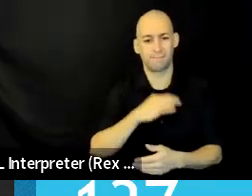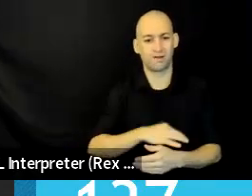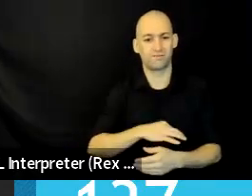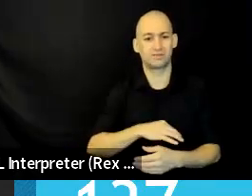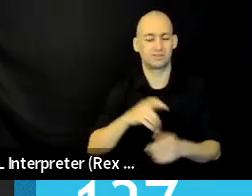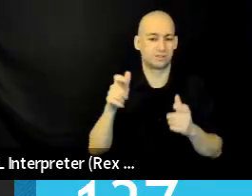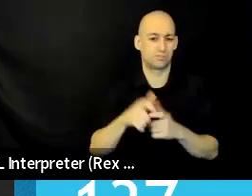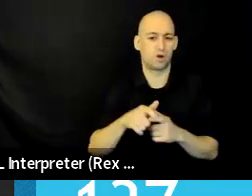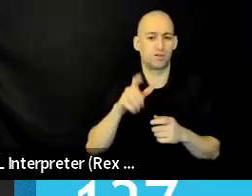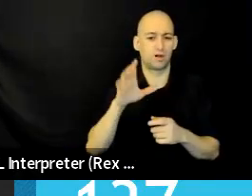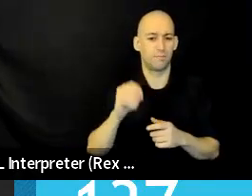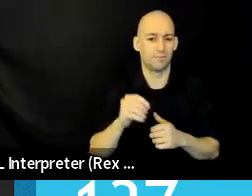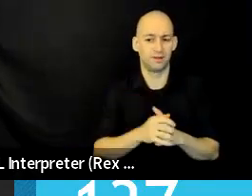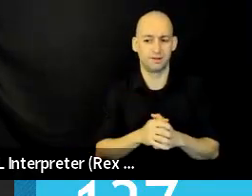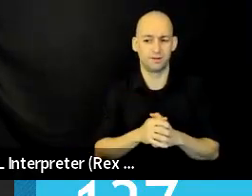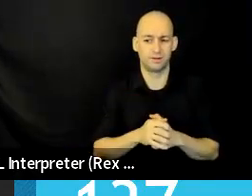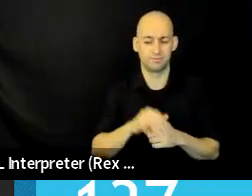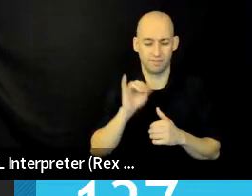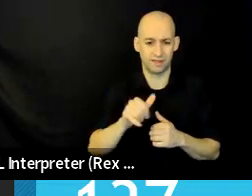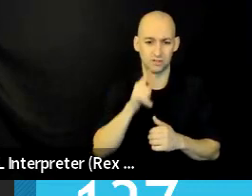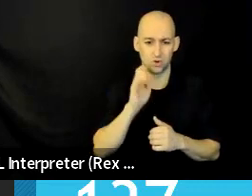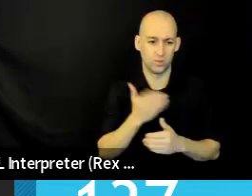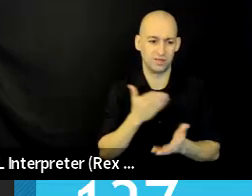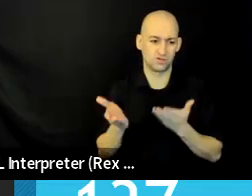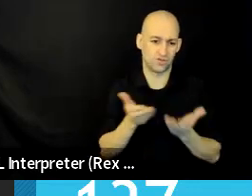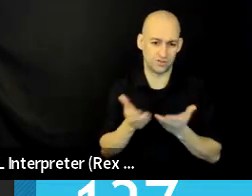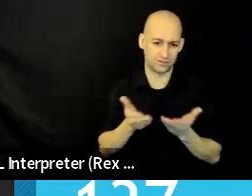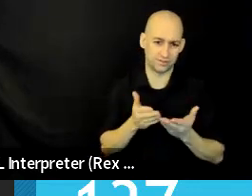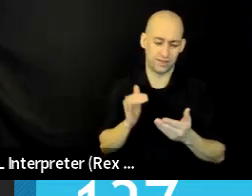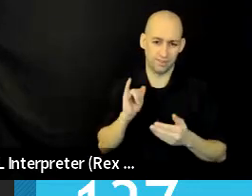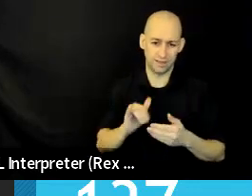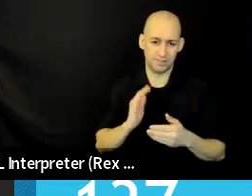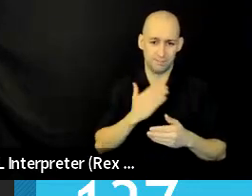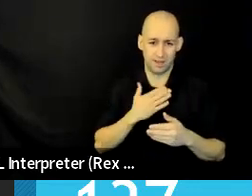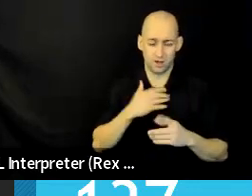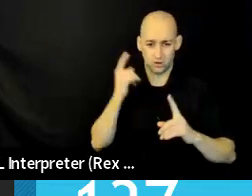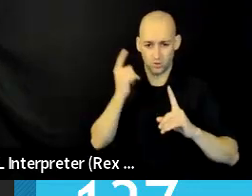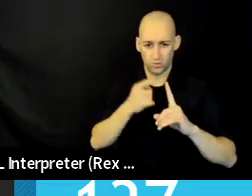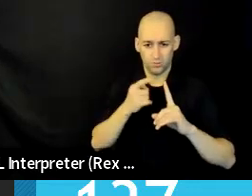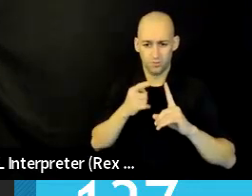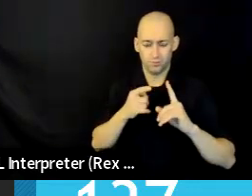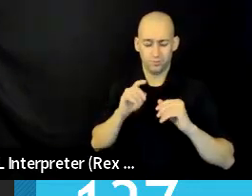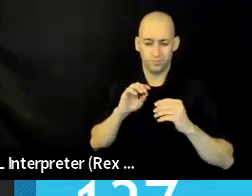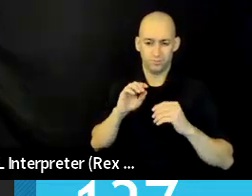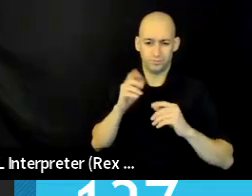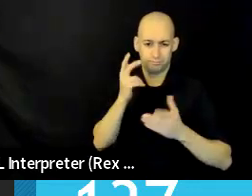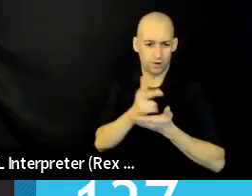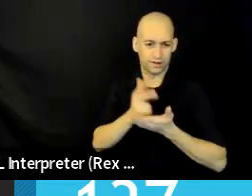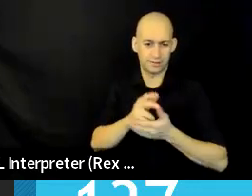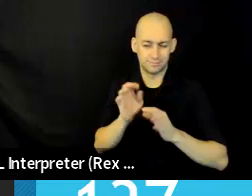trucking companies. That's what I want to service. And that's my whole goal in this is, number 1 is parking is the